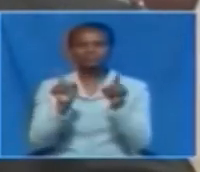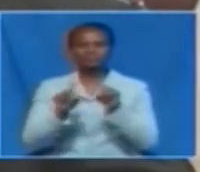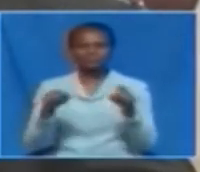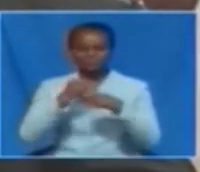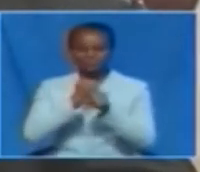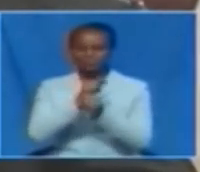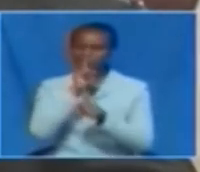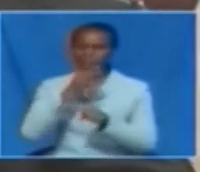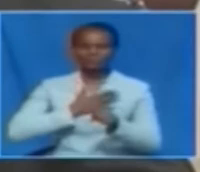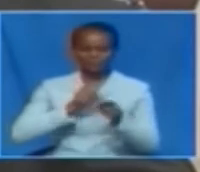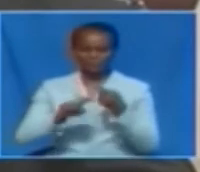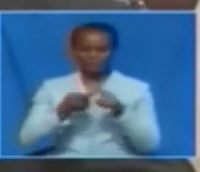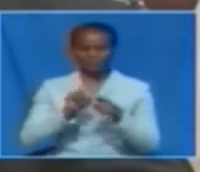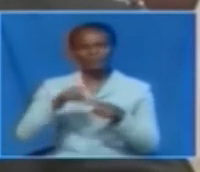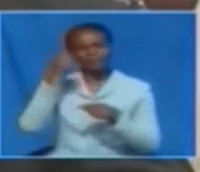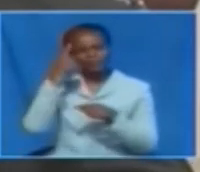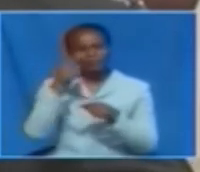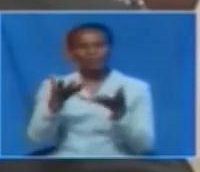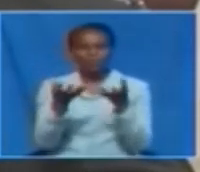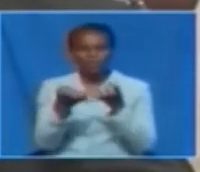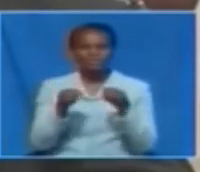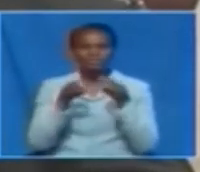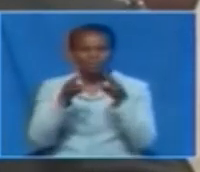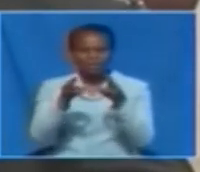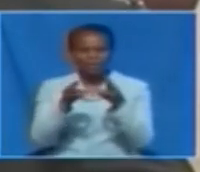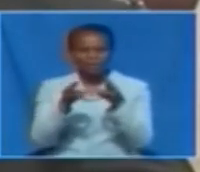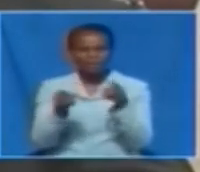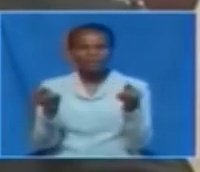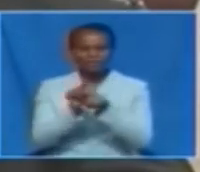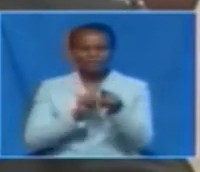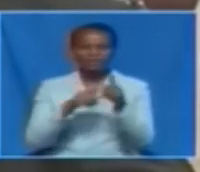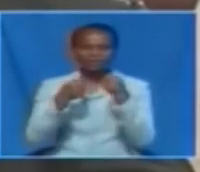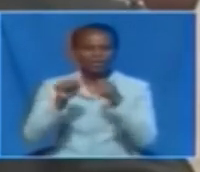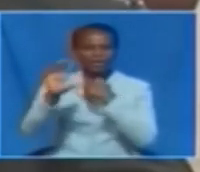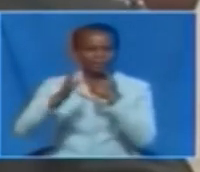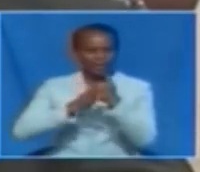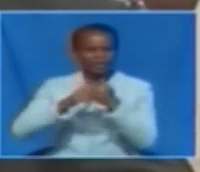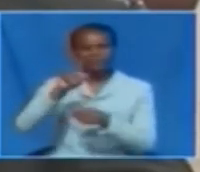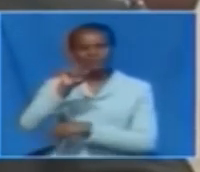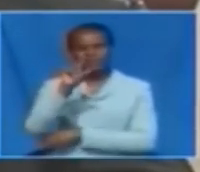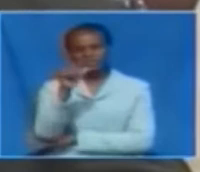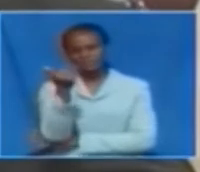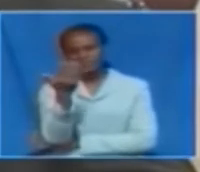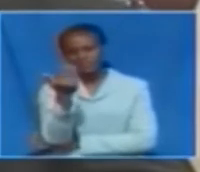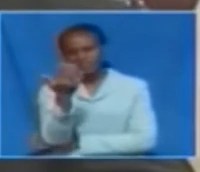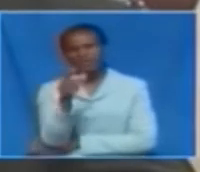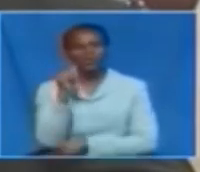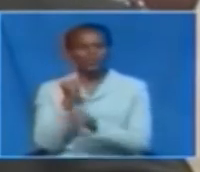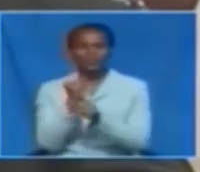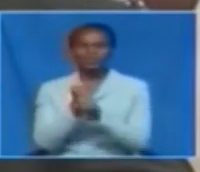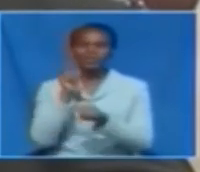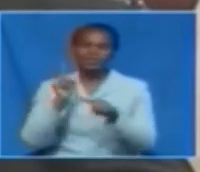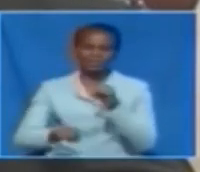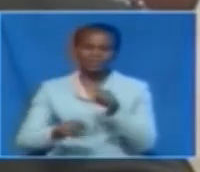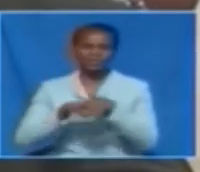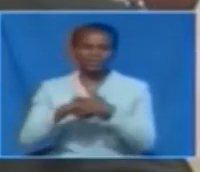colleagues understand that the route they may want to take of trying to take us back to 2015 will not work. The